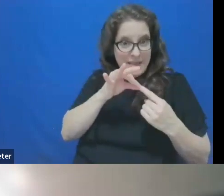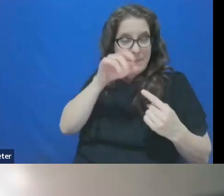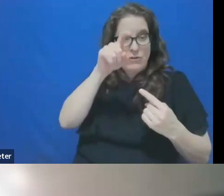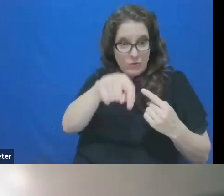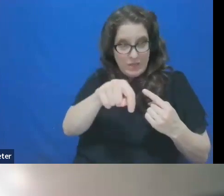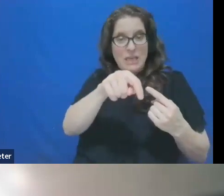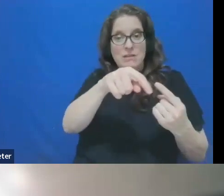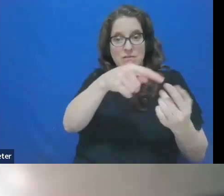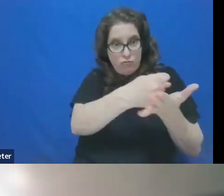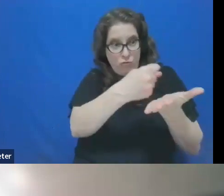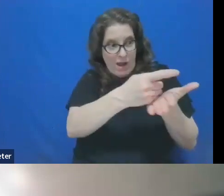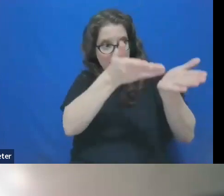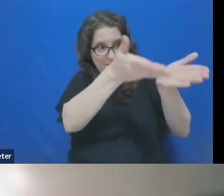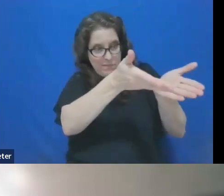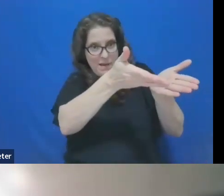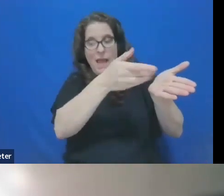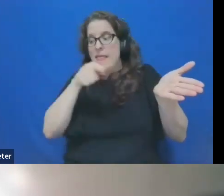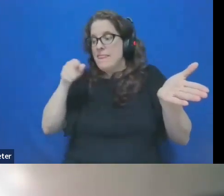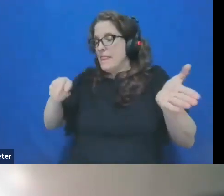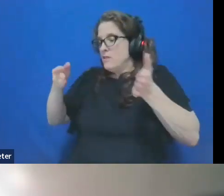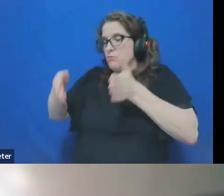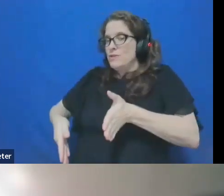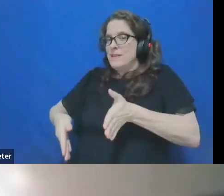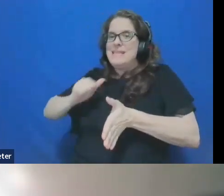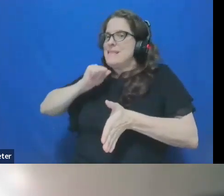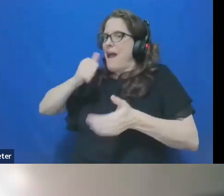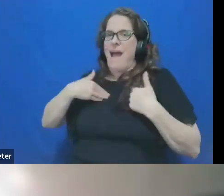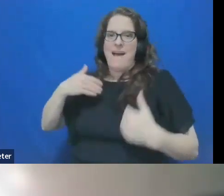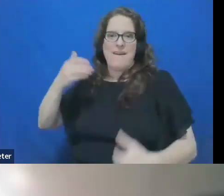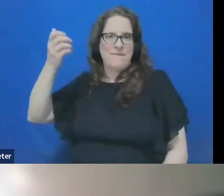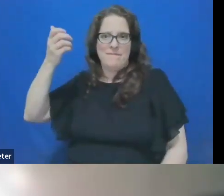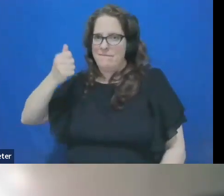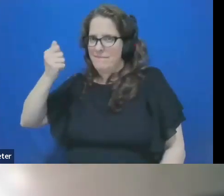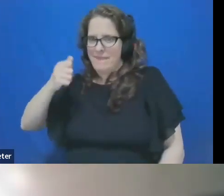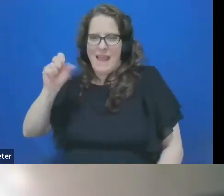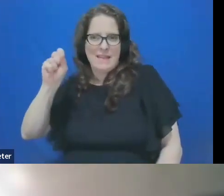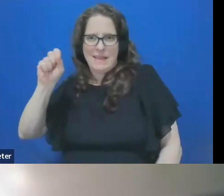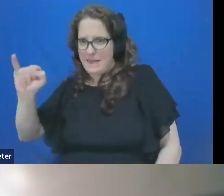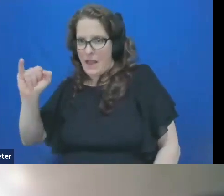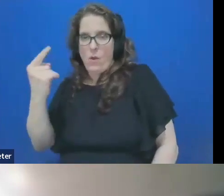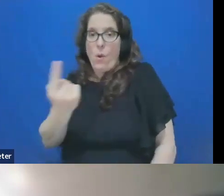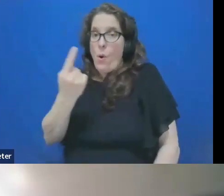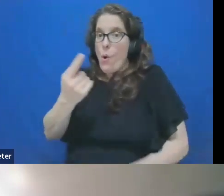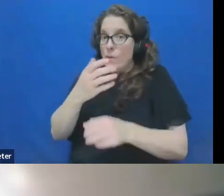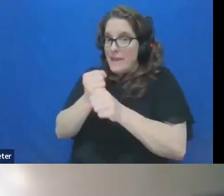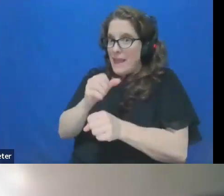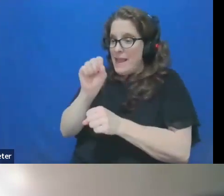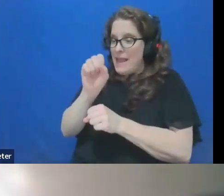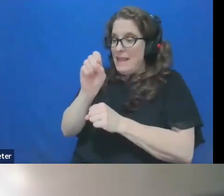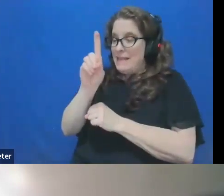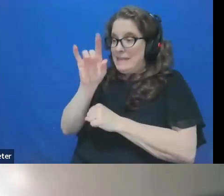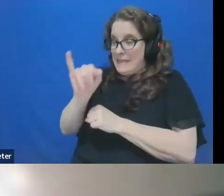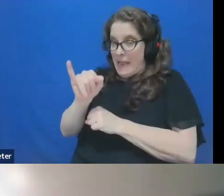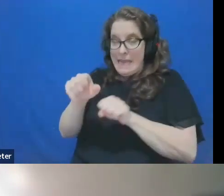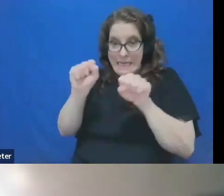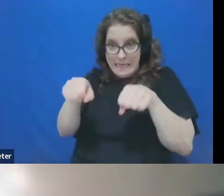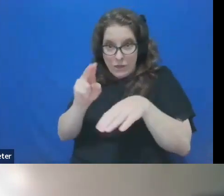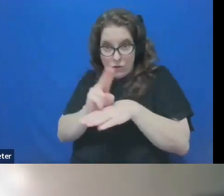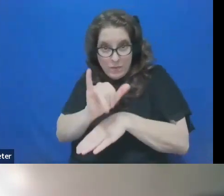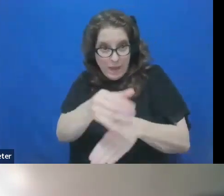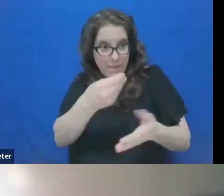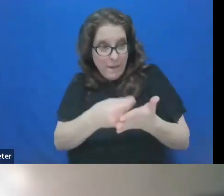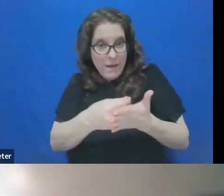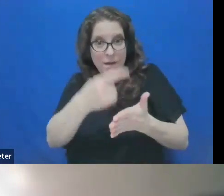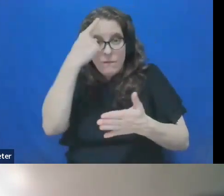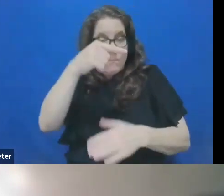not receiving SSI, can it be used for food and shelter? Then the answer is yes.